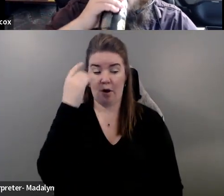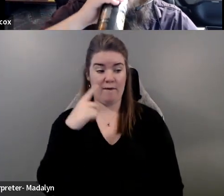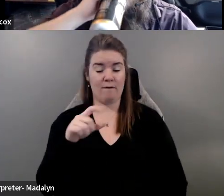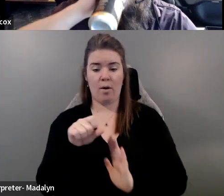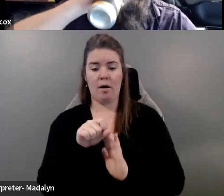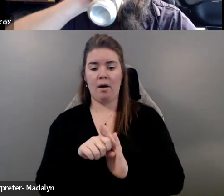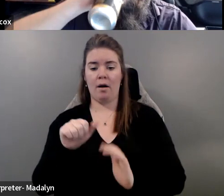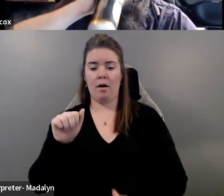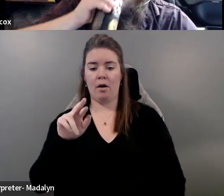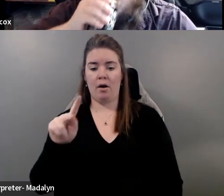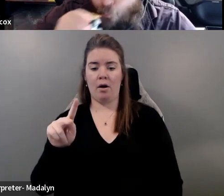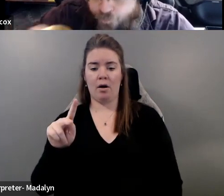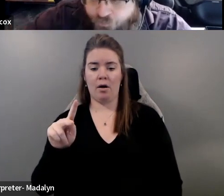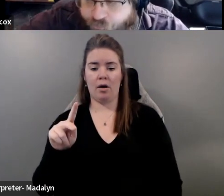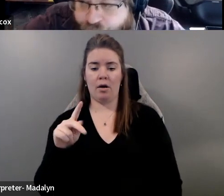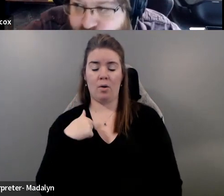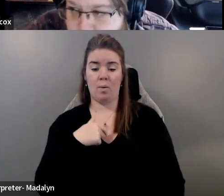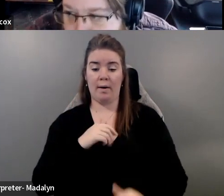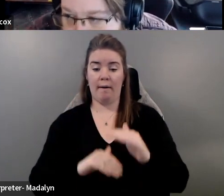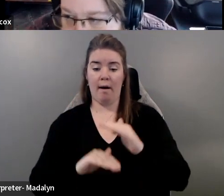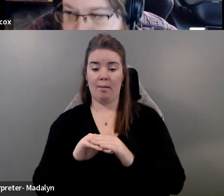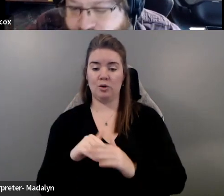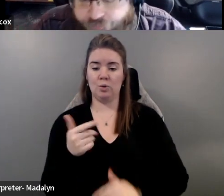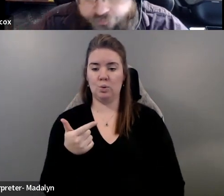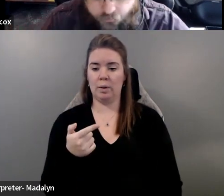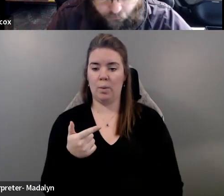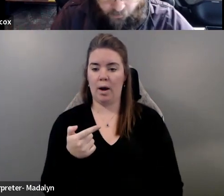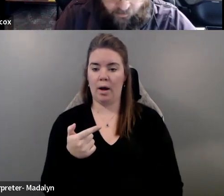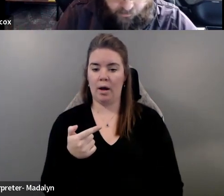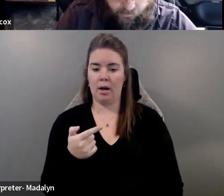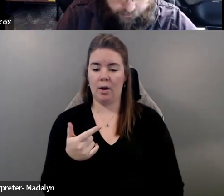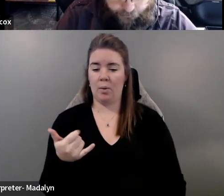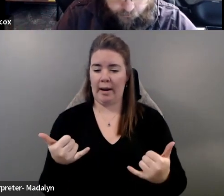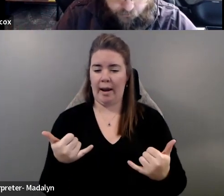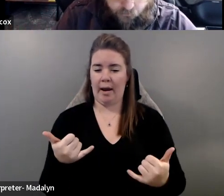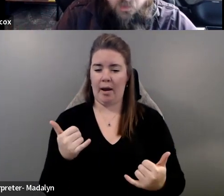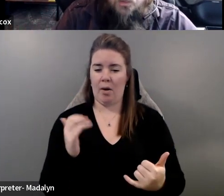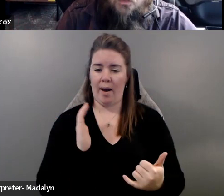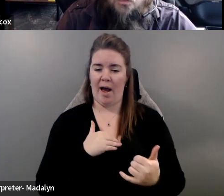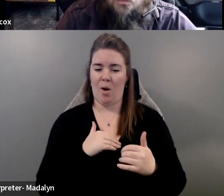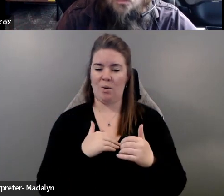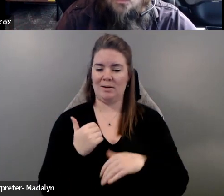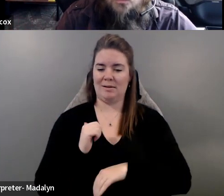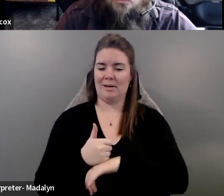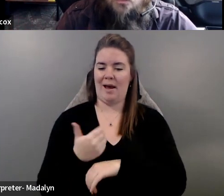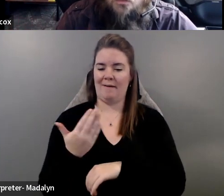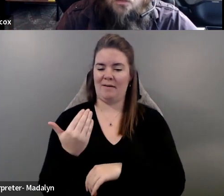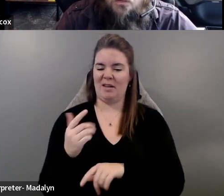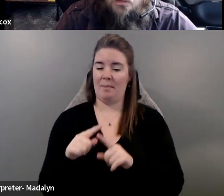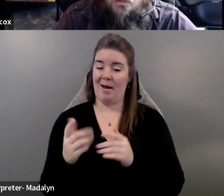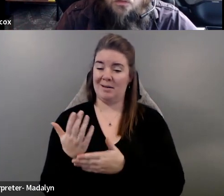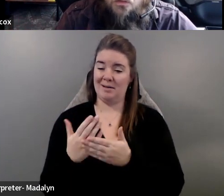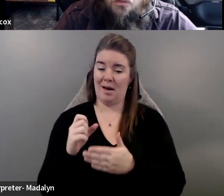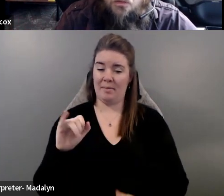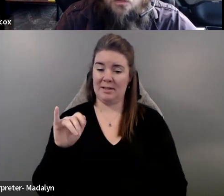may be for others, we can have up to 21. Right now ours is set at 15, but there are some silks that have